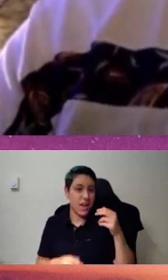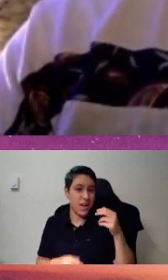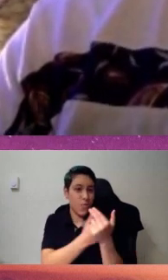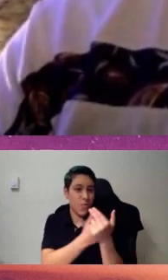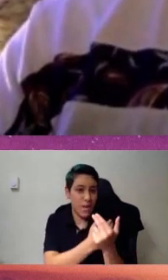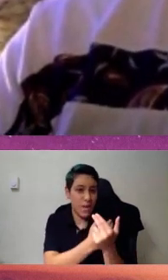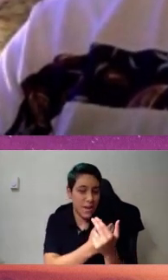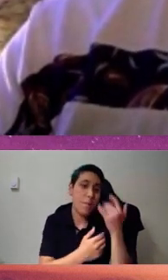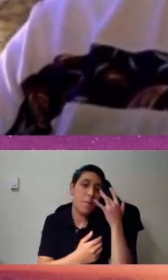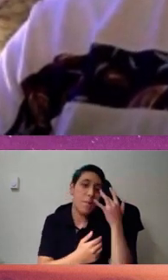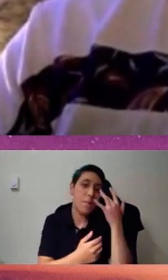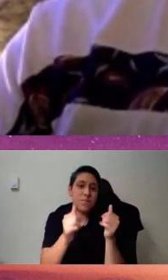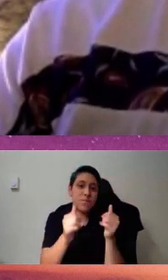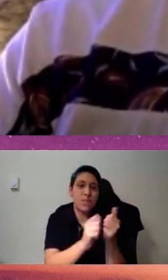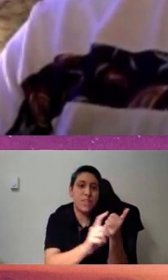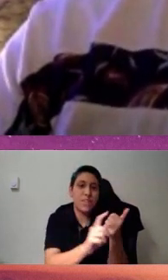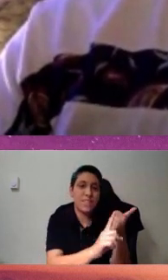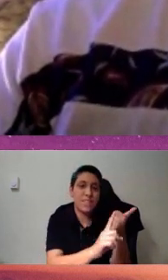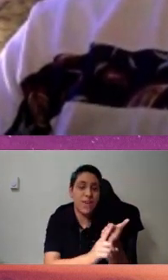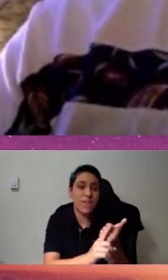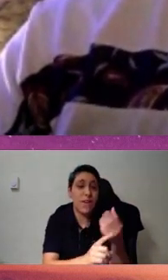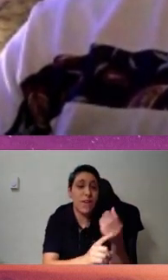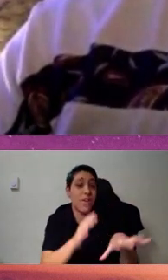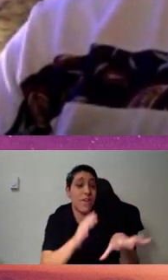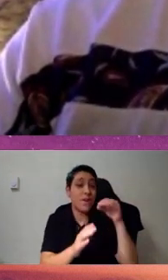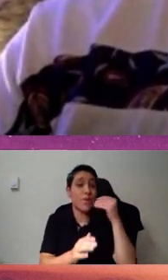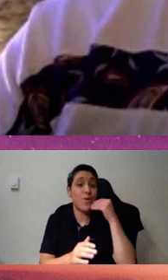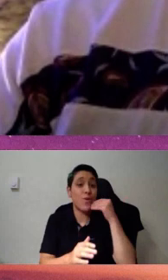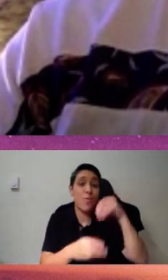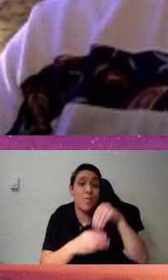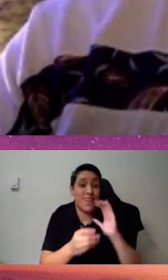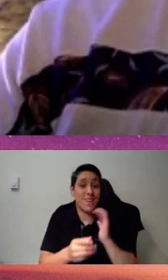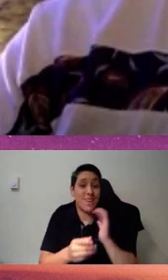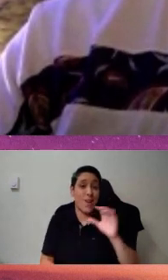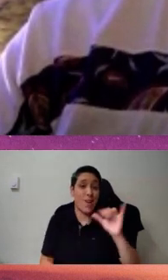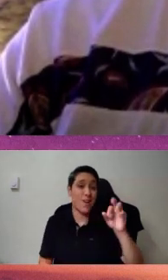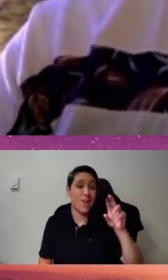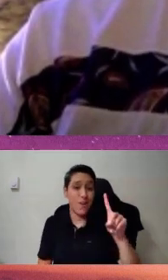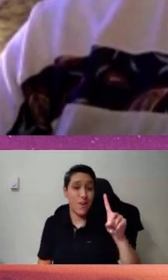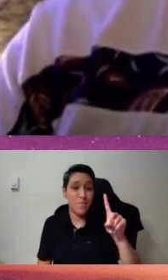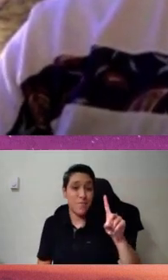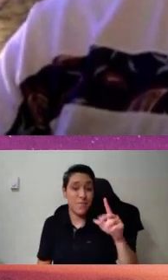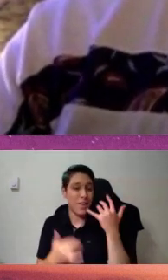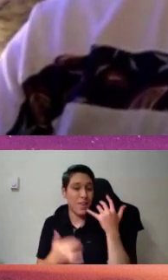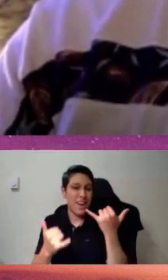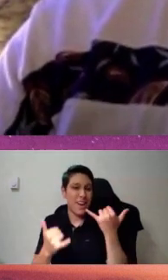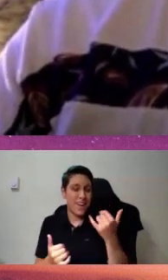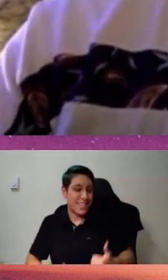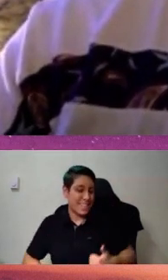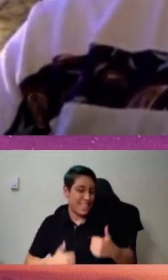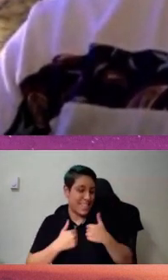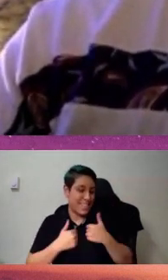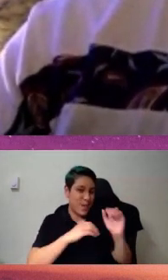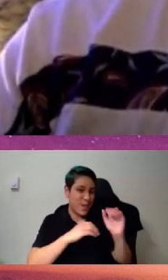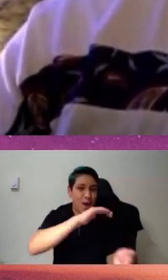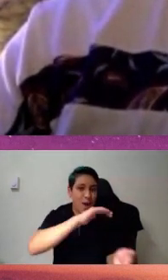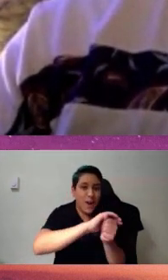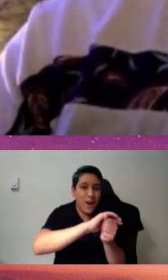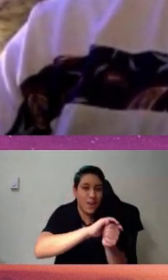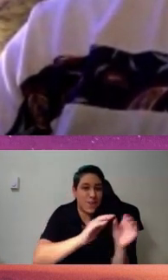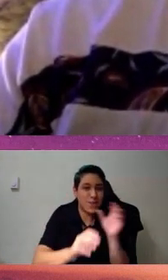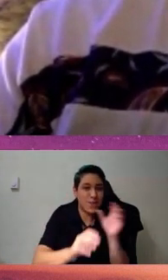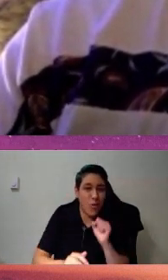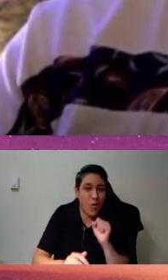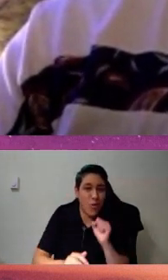own, and that's how it found home here. And it's kind of living under a used car of ours. And my mother just